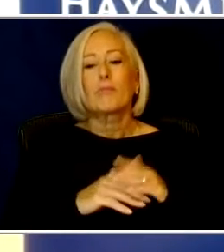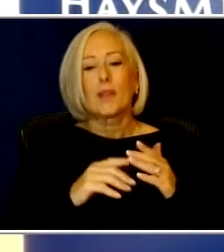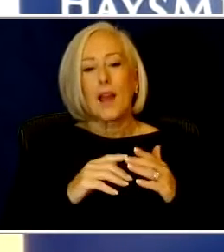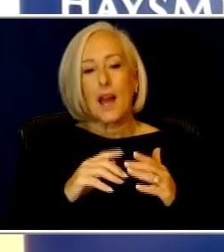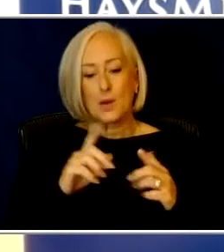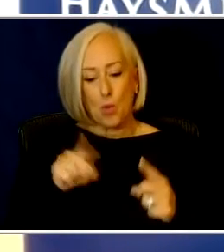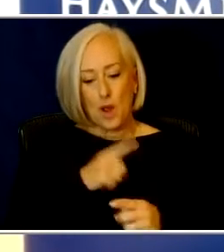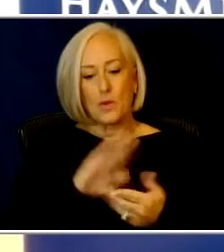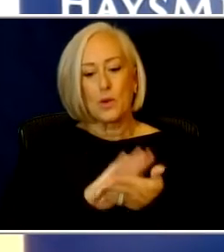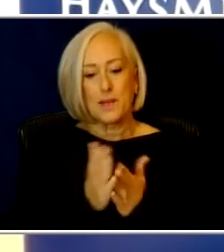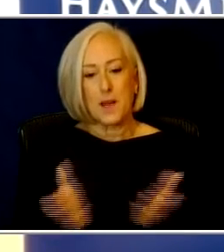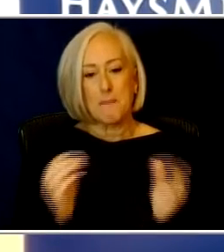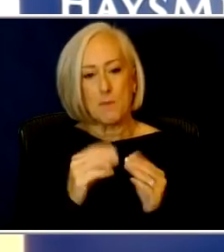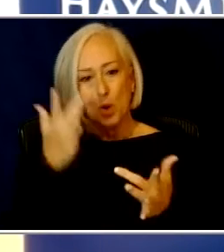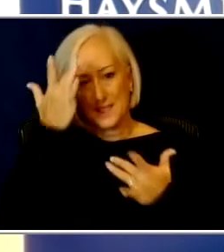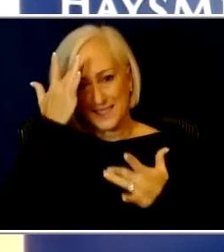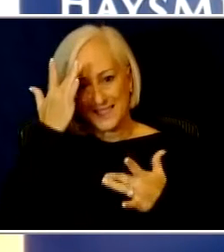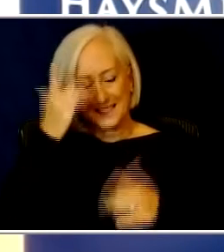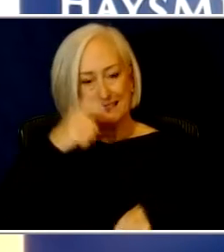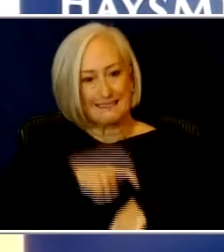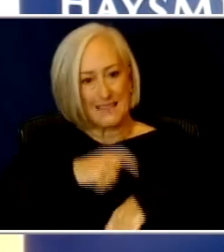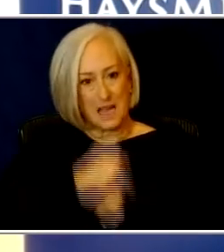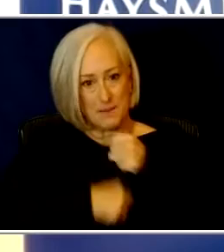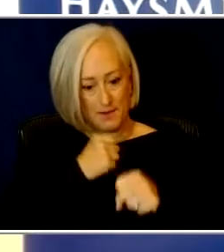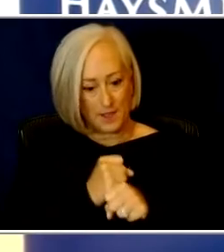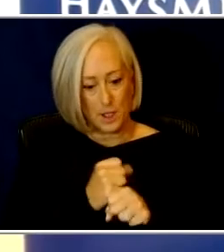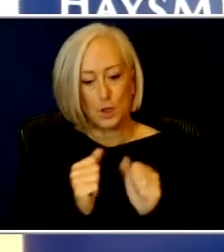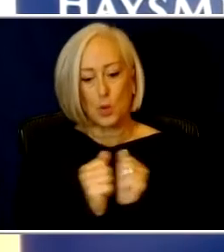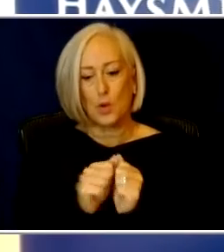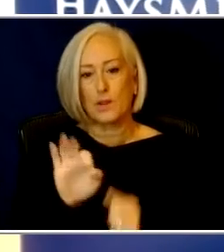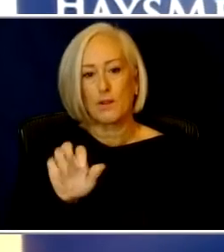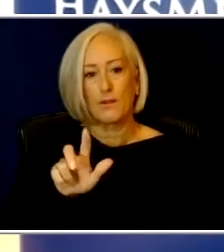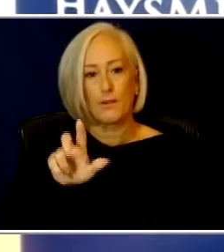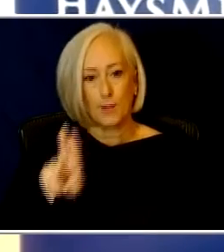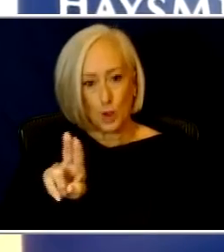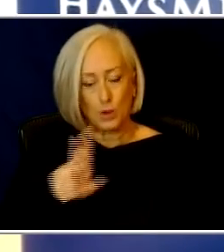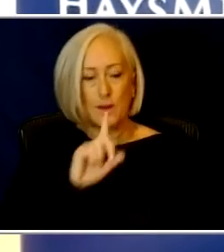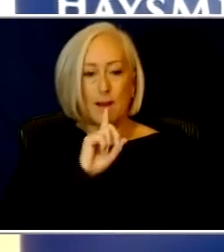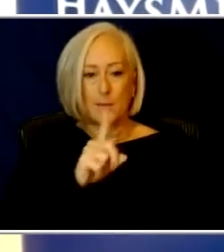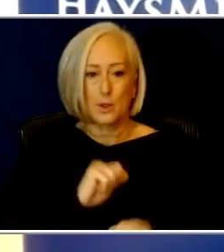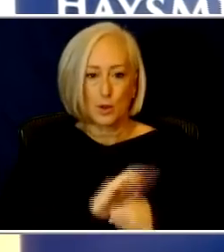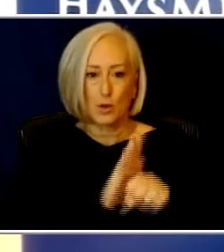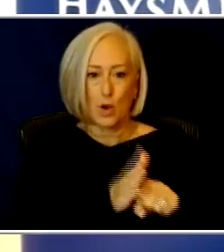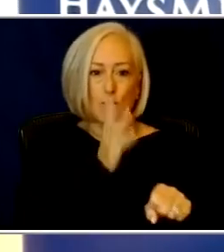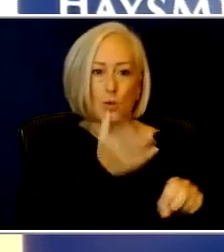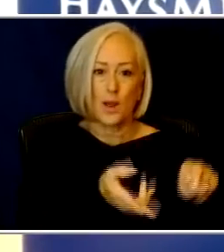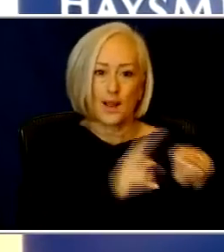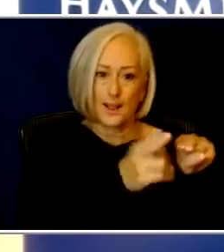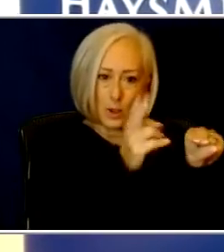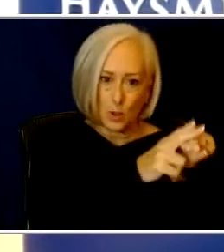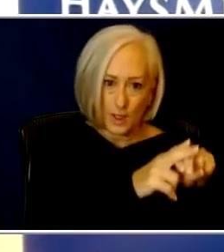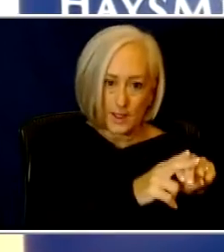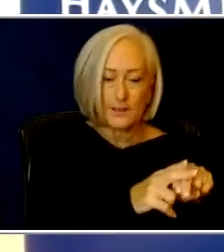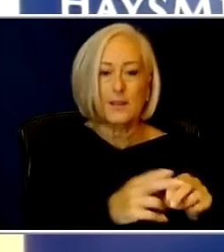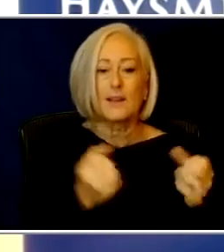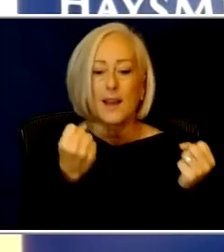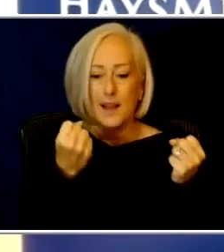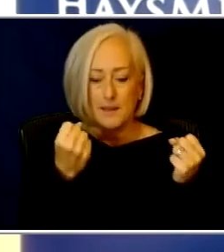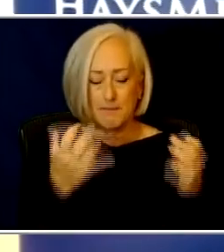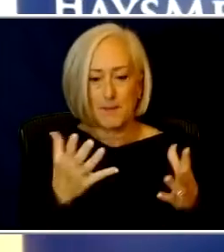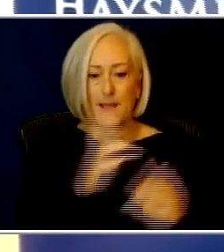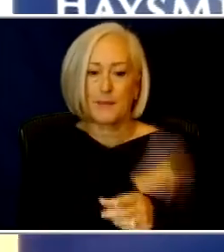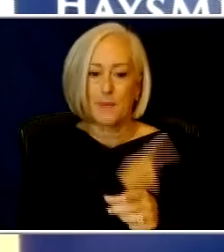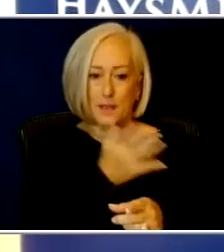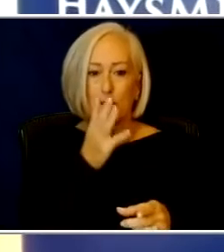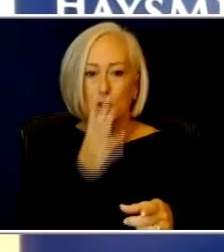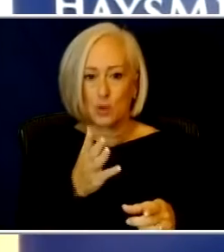sicker season of flu and I'm sure increased COVID hospitalizations, that will continue to strain the system. Again, same